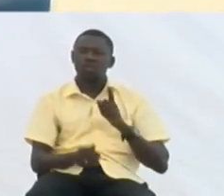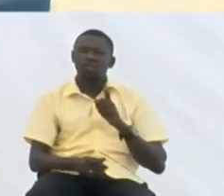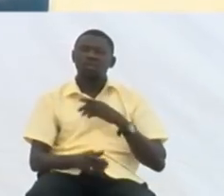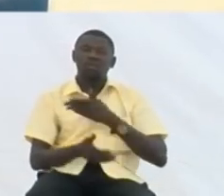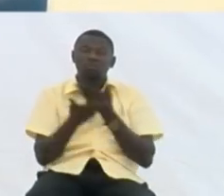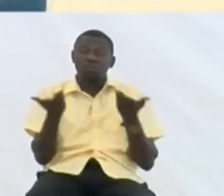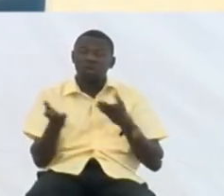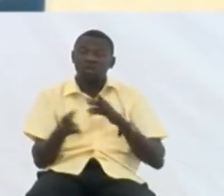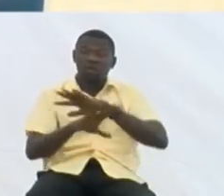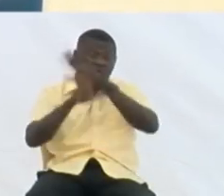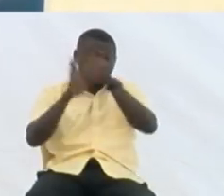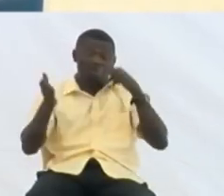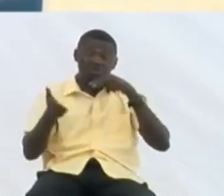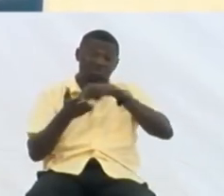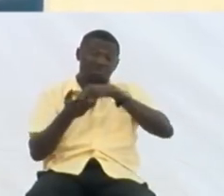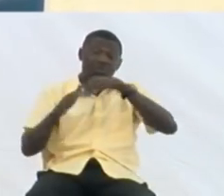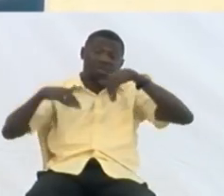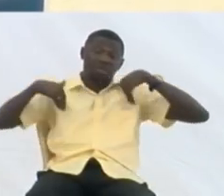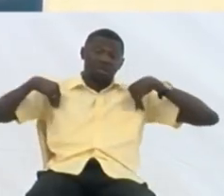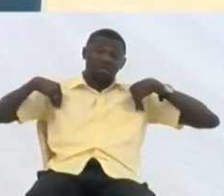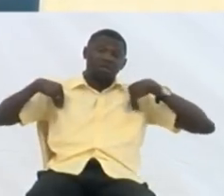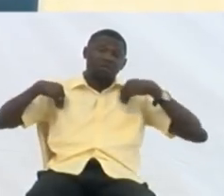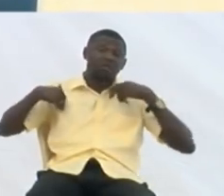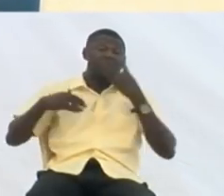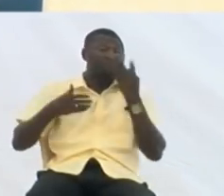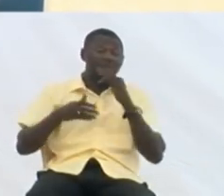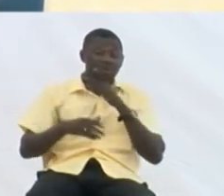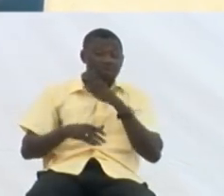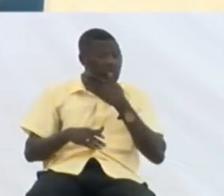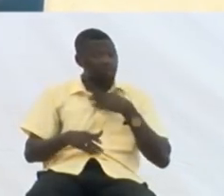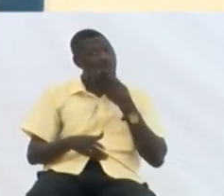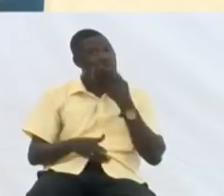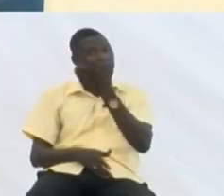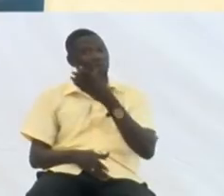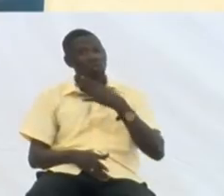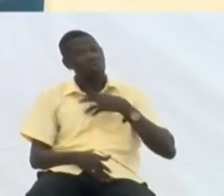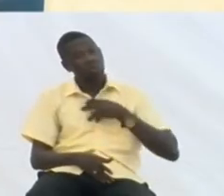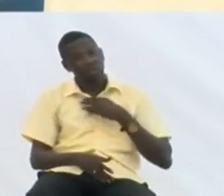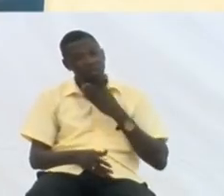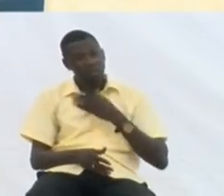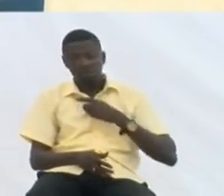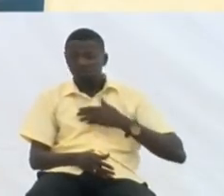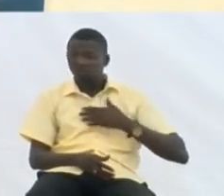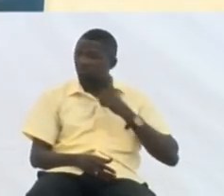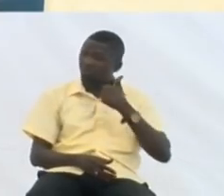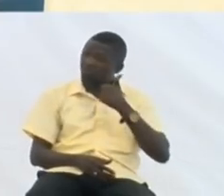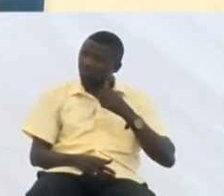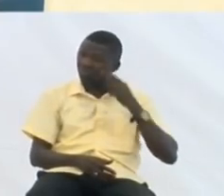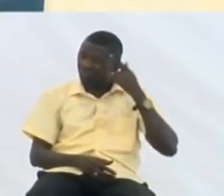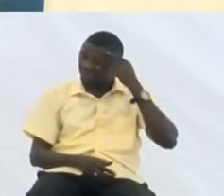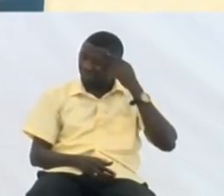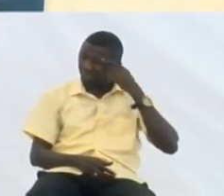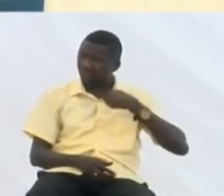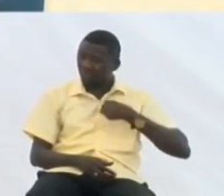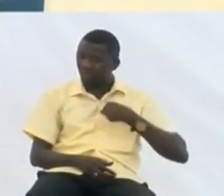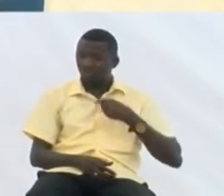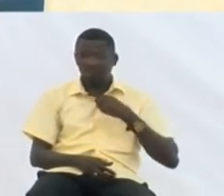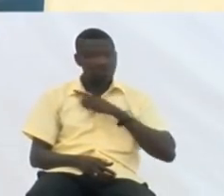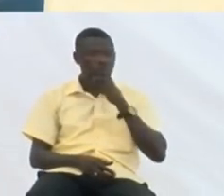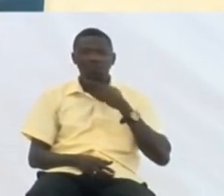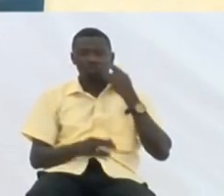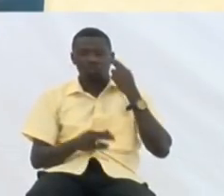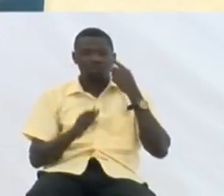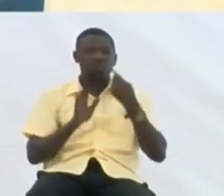That is why they all stood there, so that even if some of them were there who actually had good intentions for us, they did not show that to